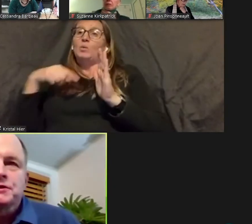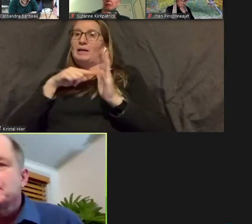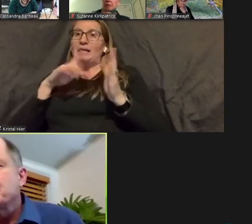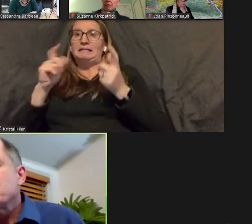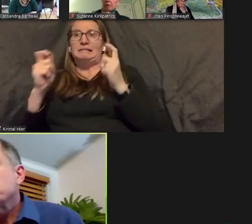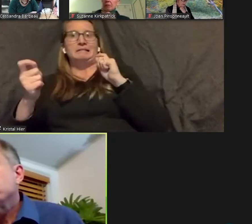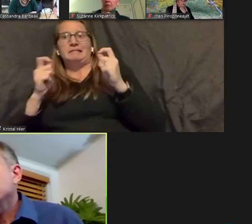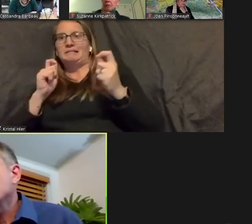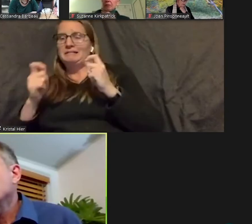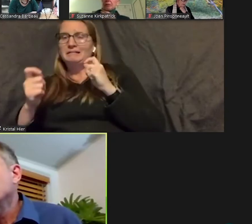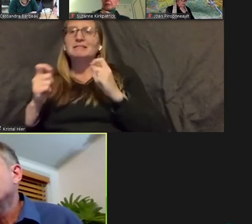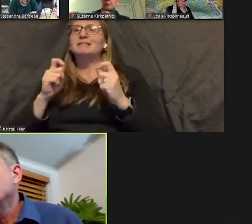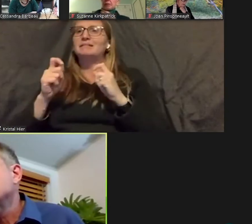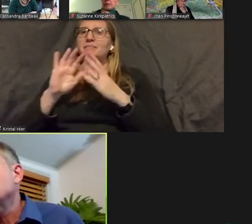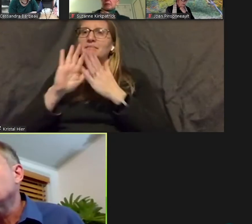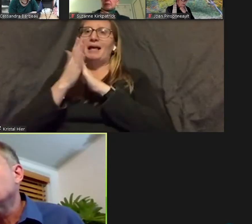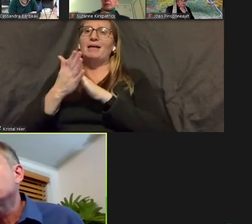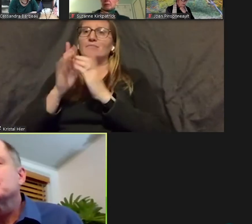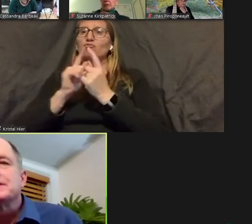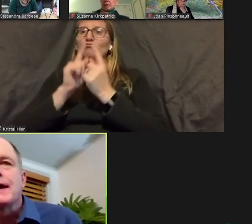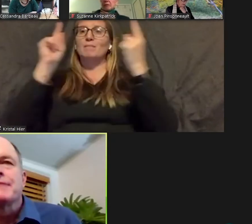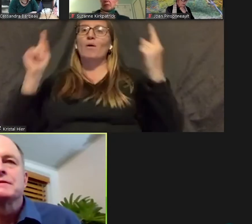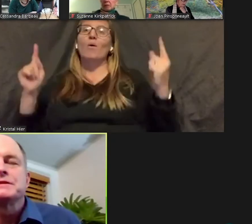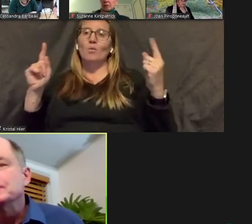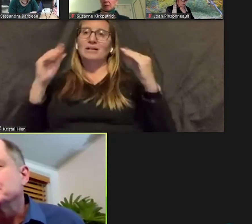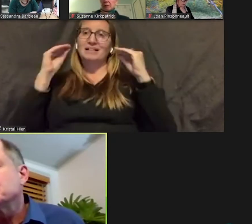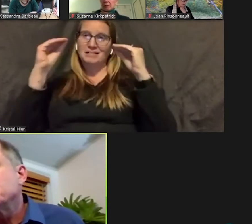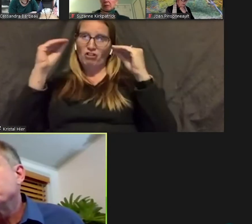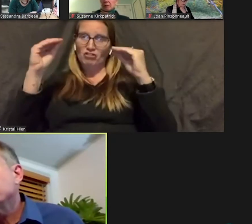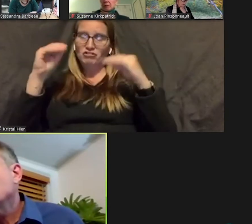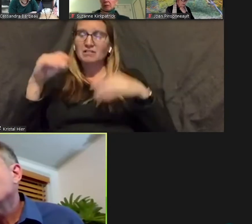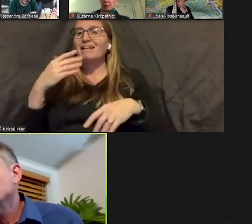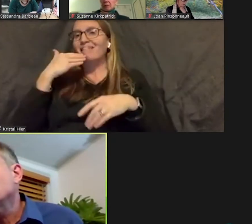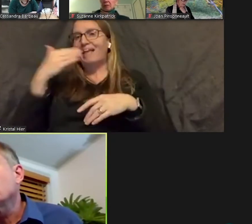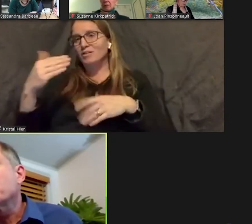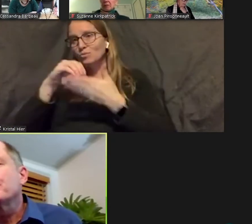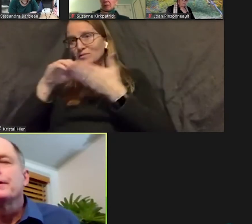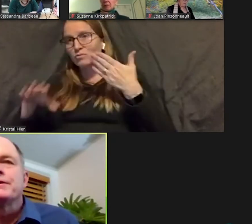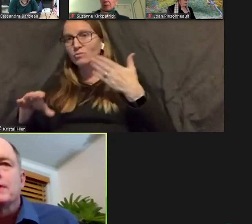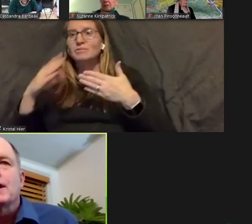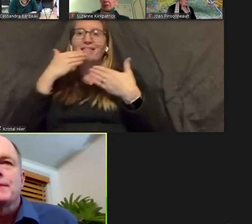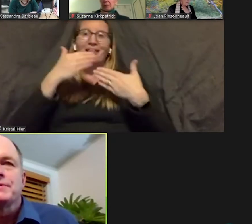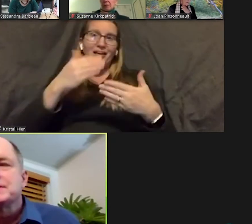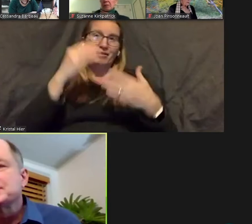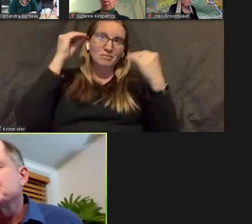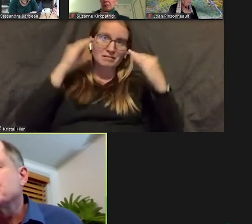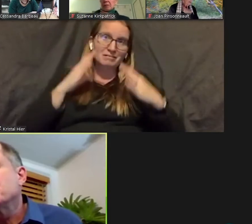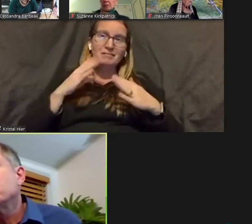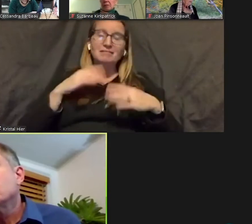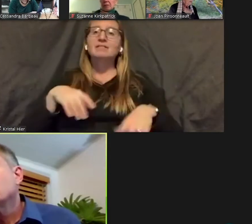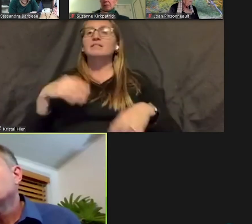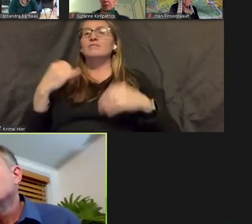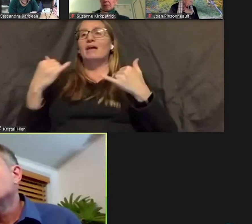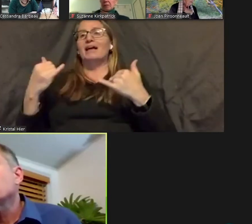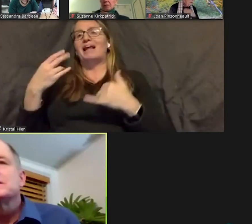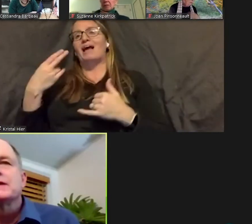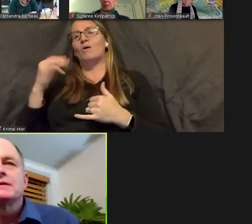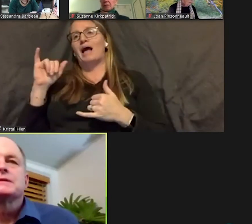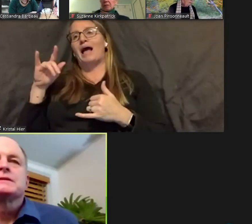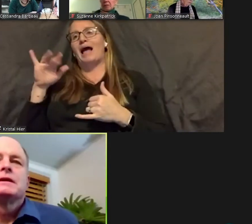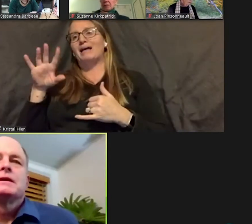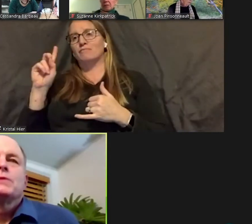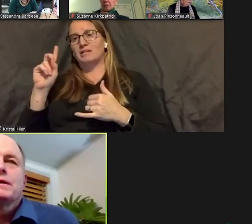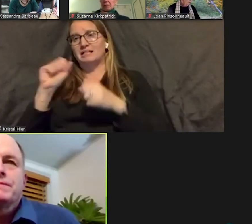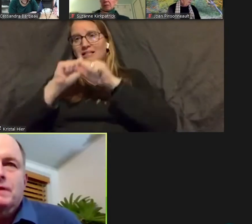remote instruction, thanks to our wonderful staff and students. We currently operate under a hybrid system. Both